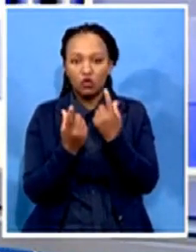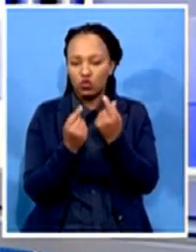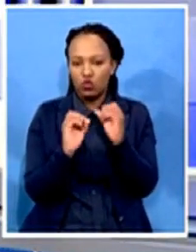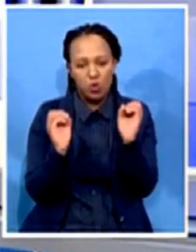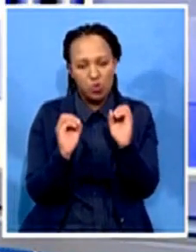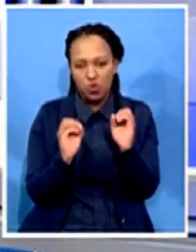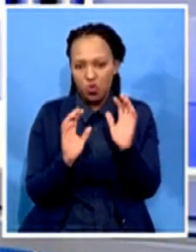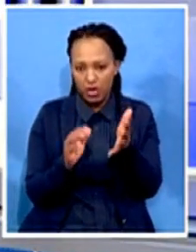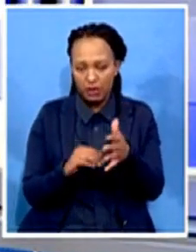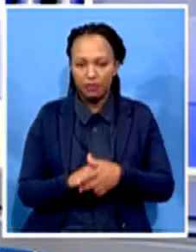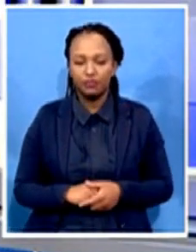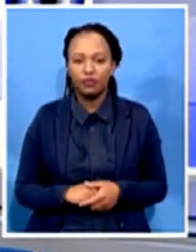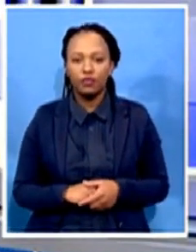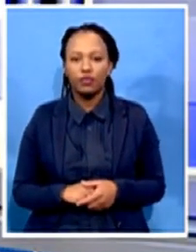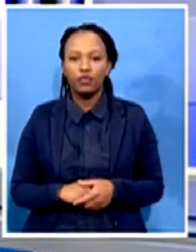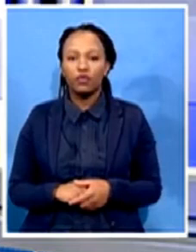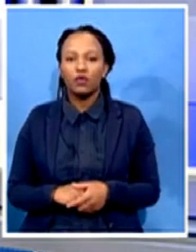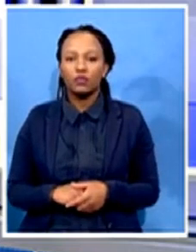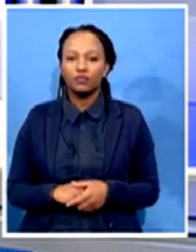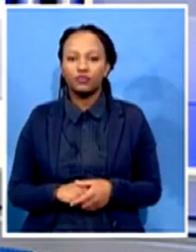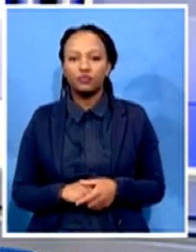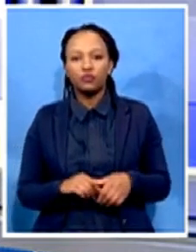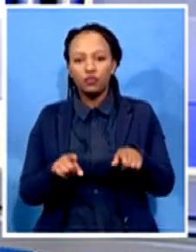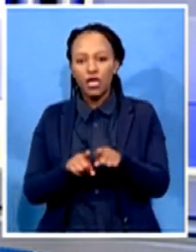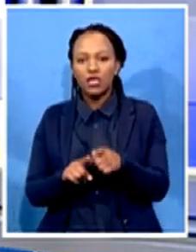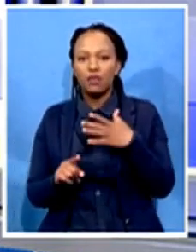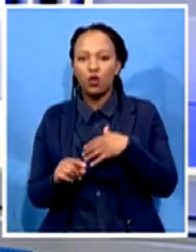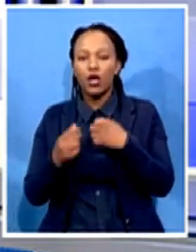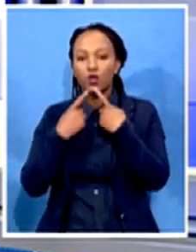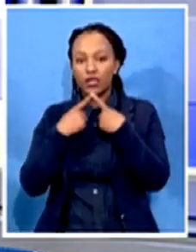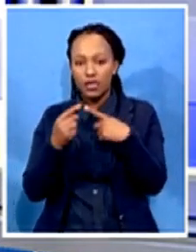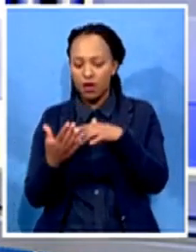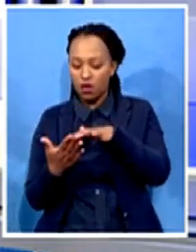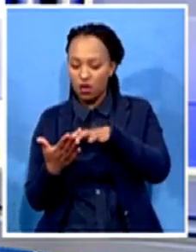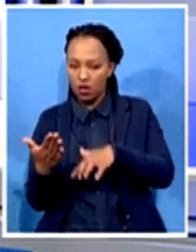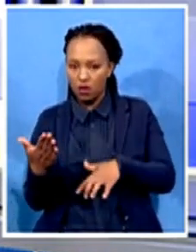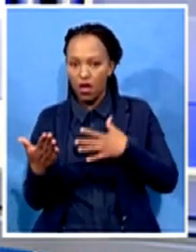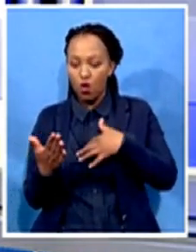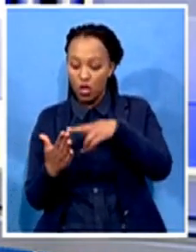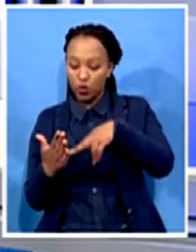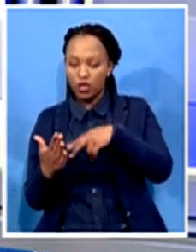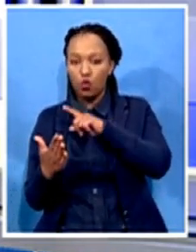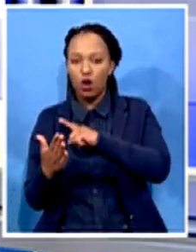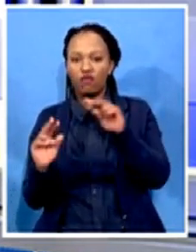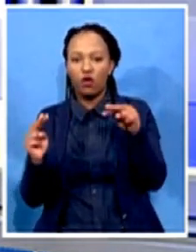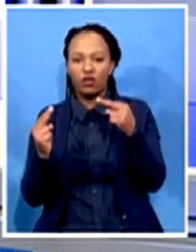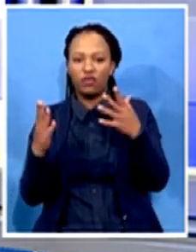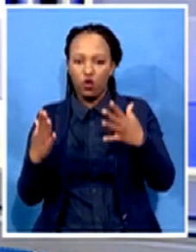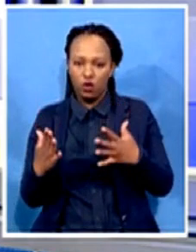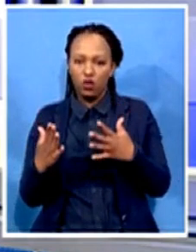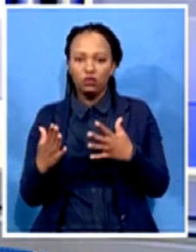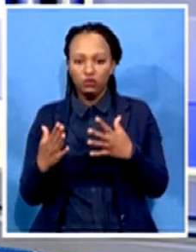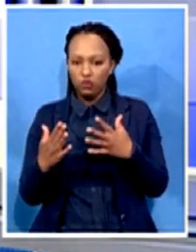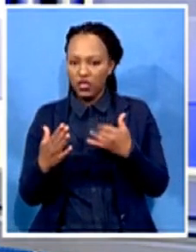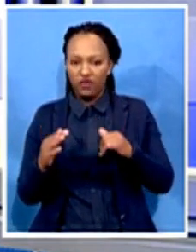General Holomisa. You obviously read the statement. Just for the purpose of our viewers, if they haven't, the President found the